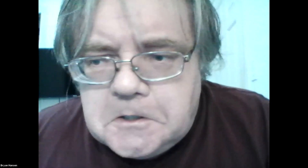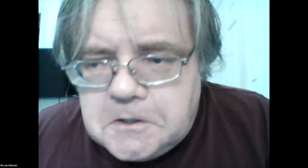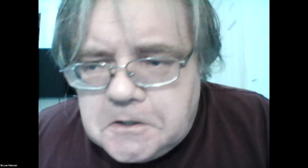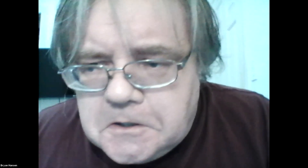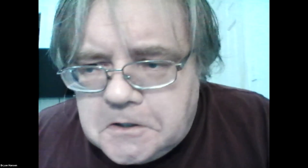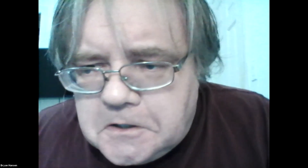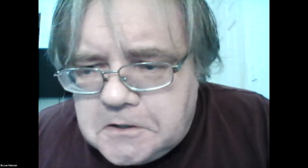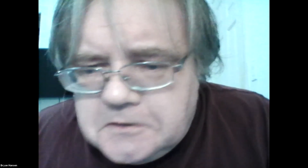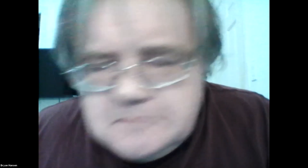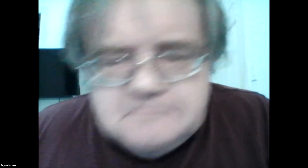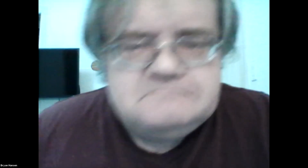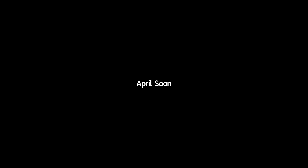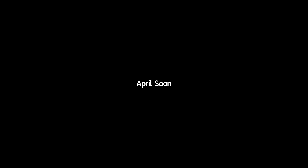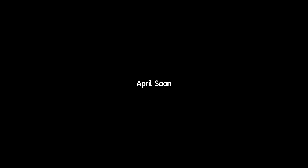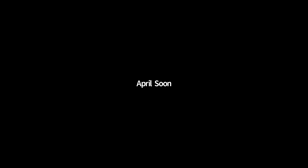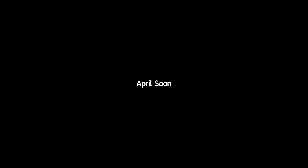sad.